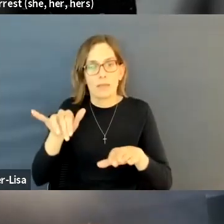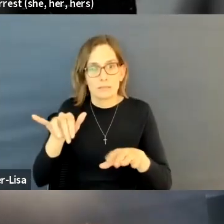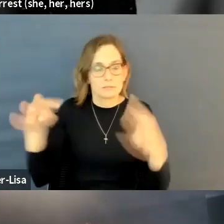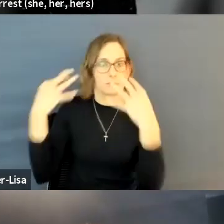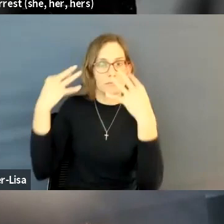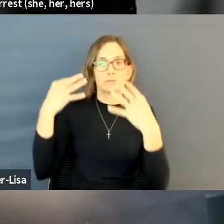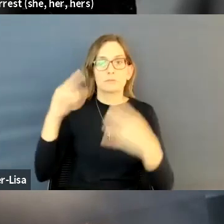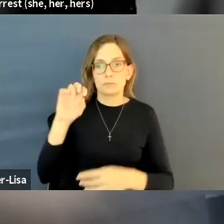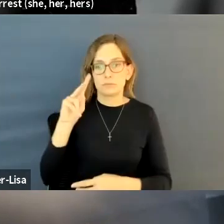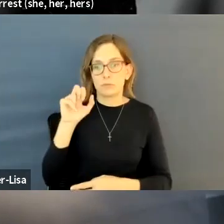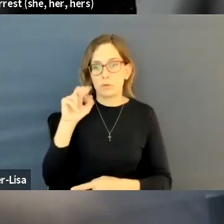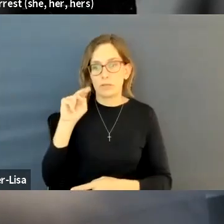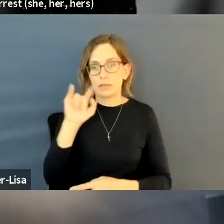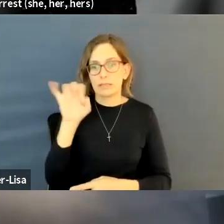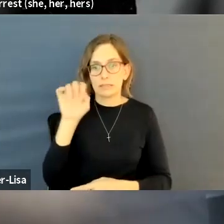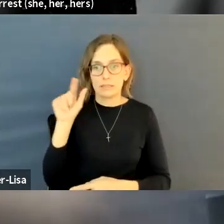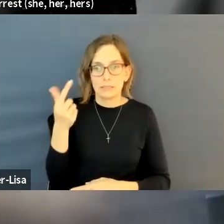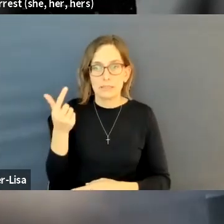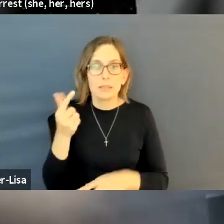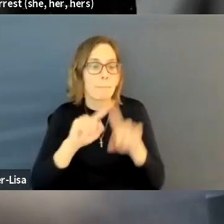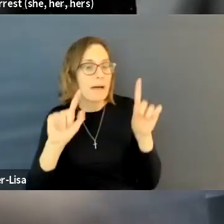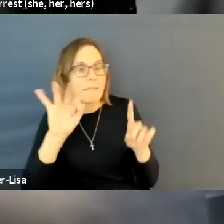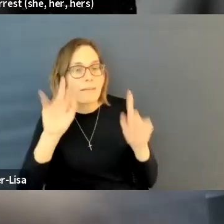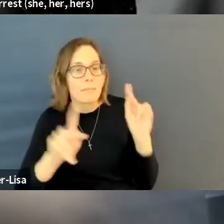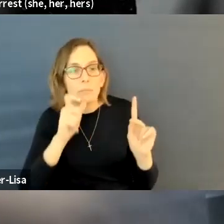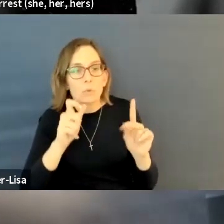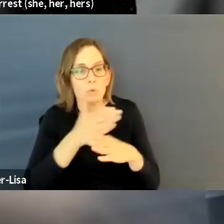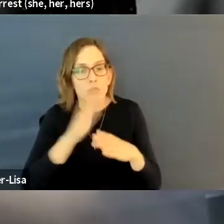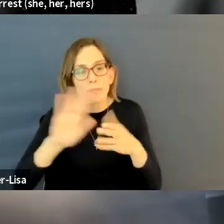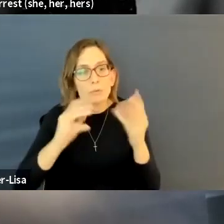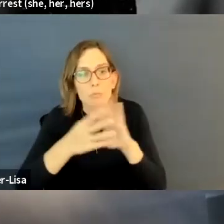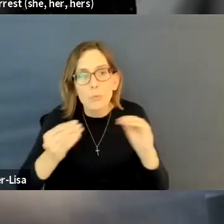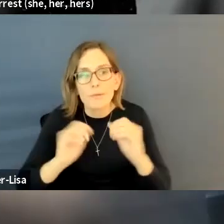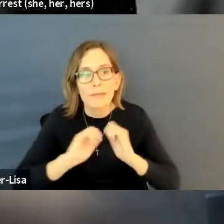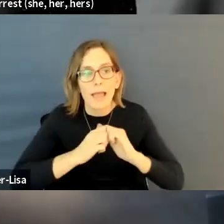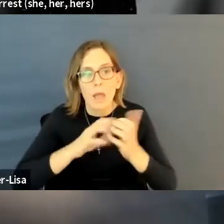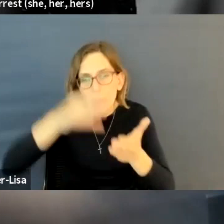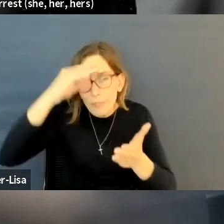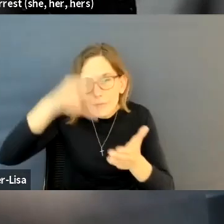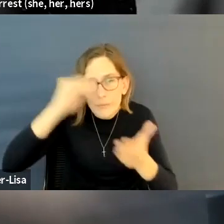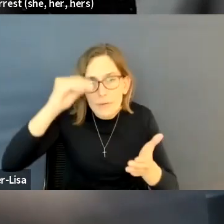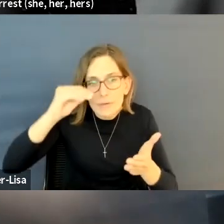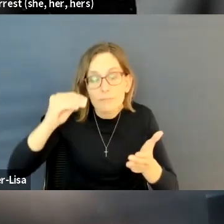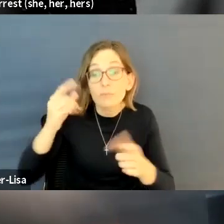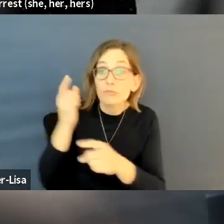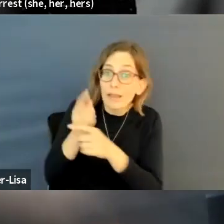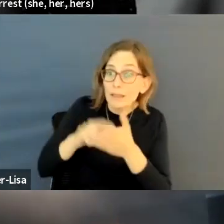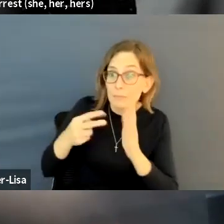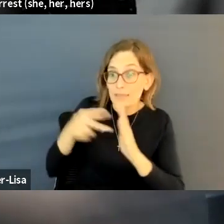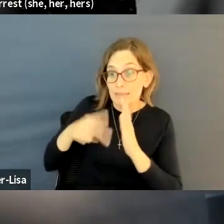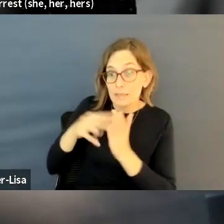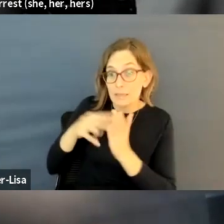yeah. Especially for like a teaching method. But if people don't share their stories, how are we supposed to learn? Right? I mean, this program